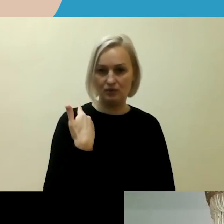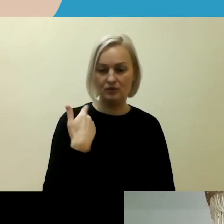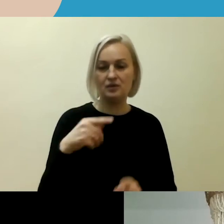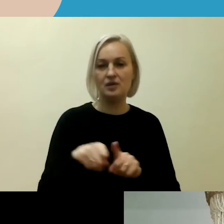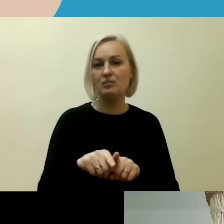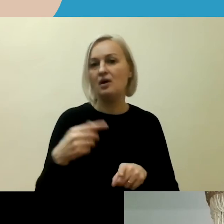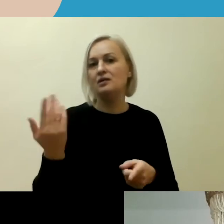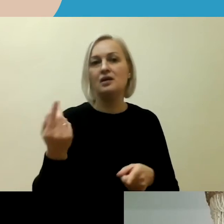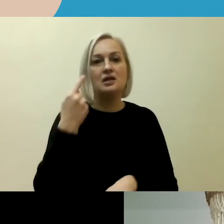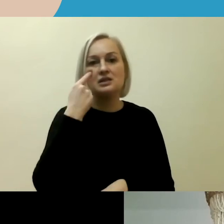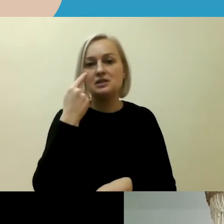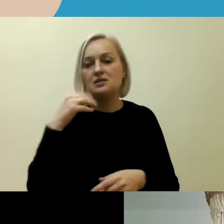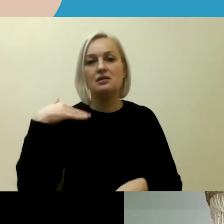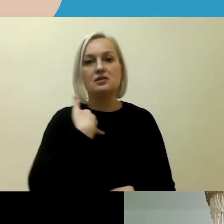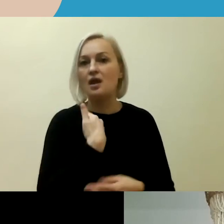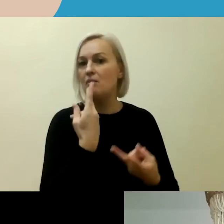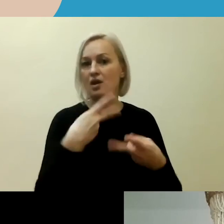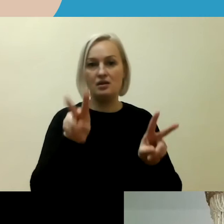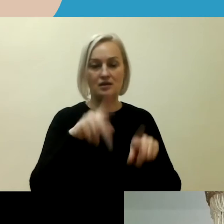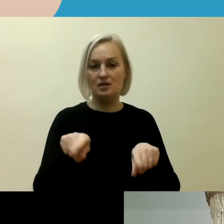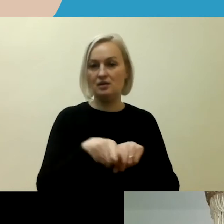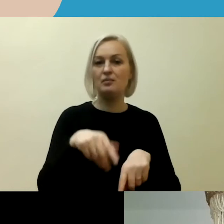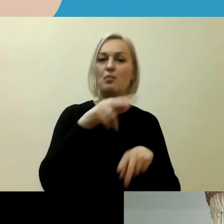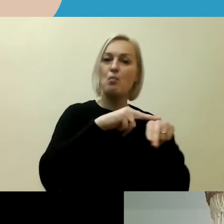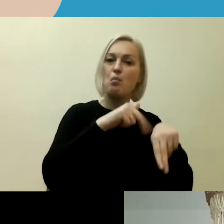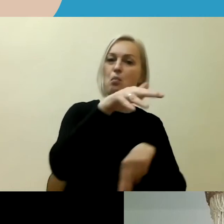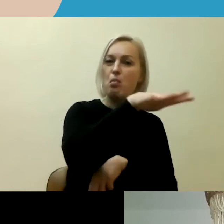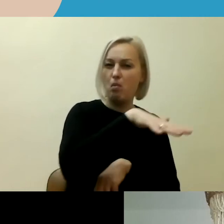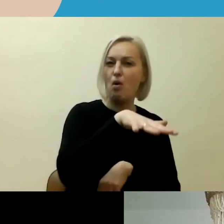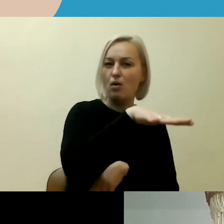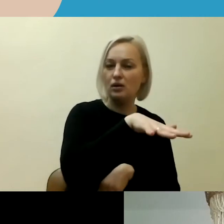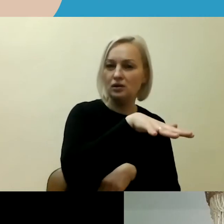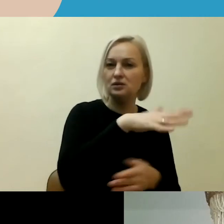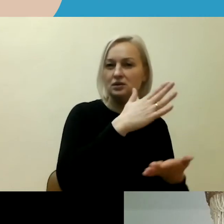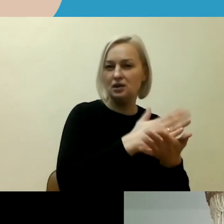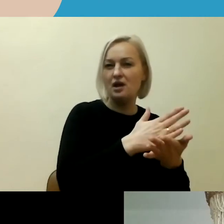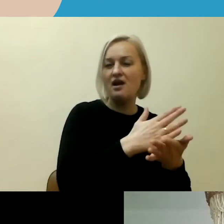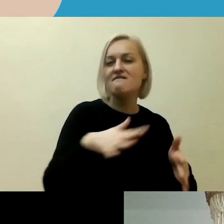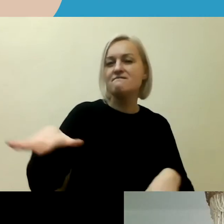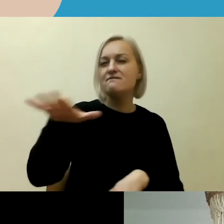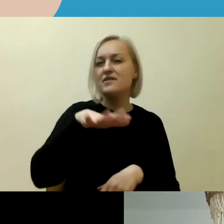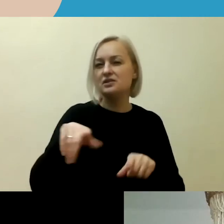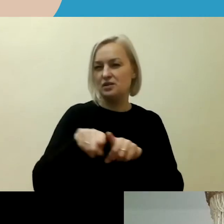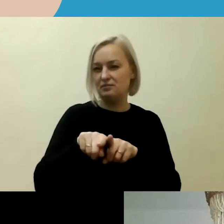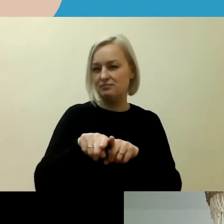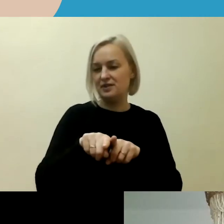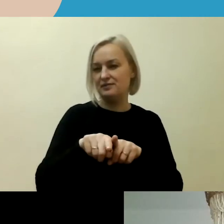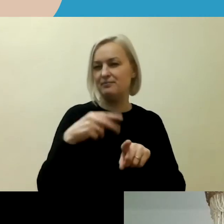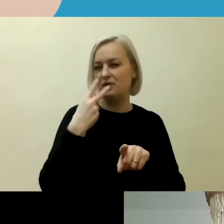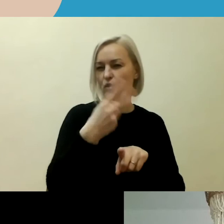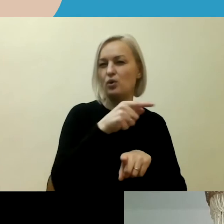opinions. We were not surprised to learn these things.